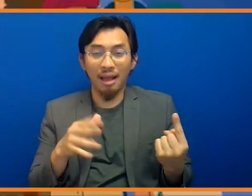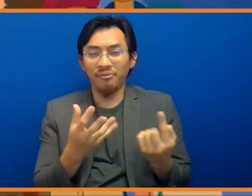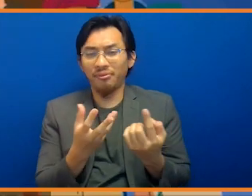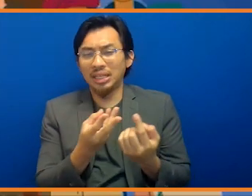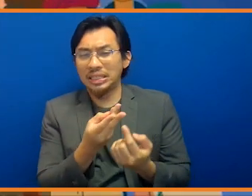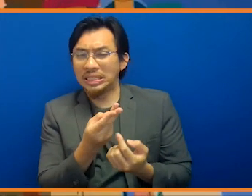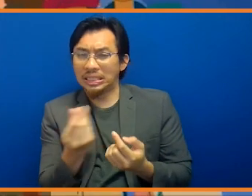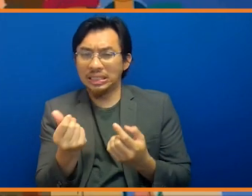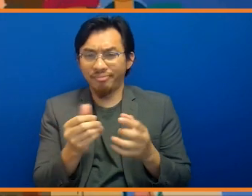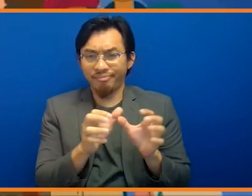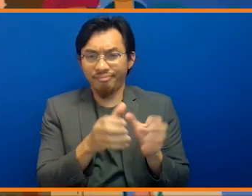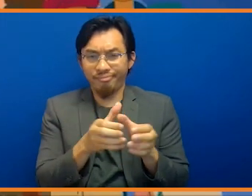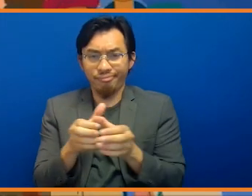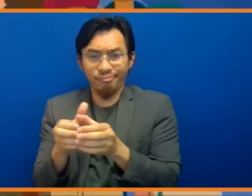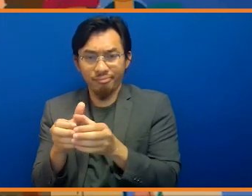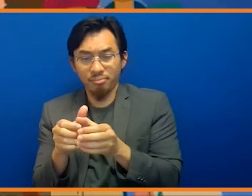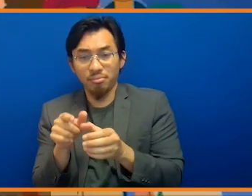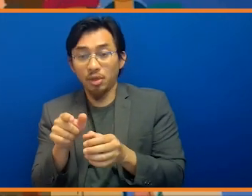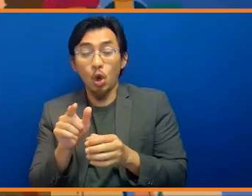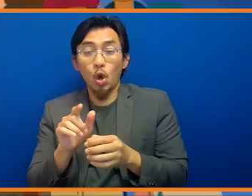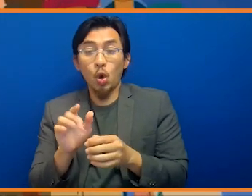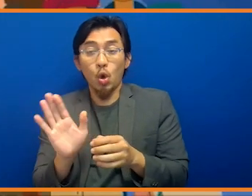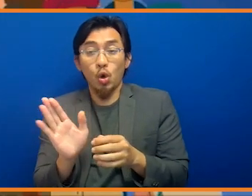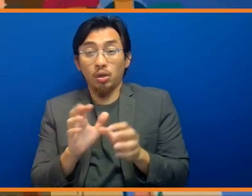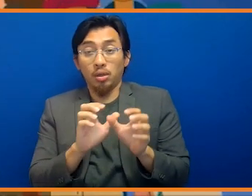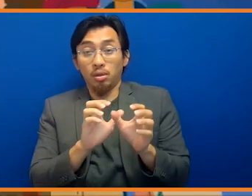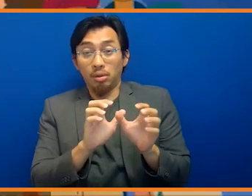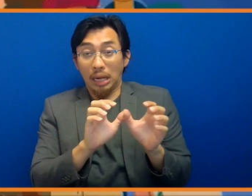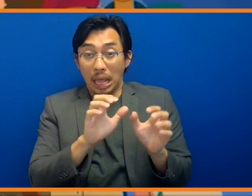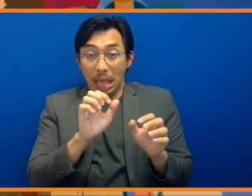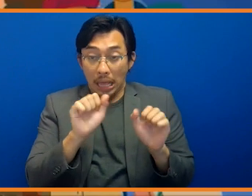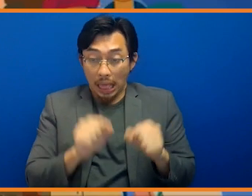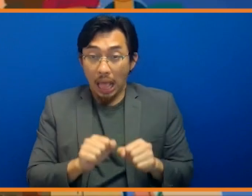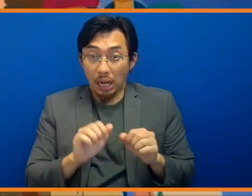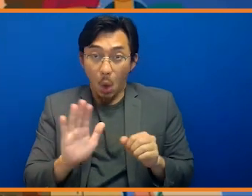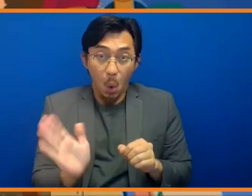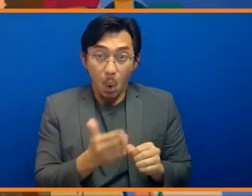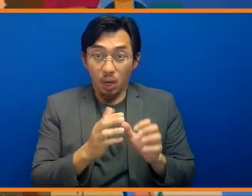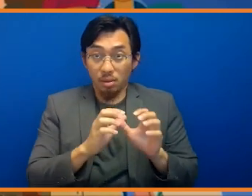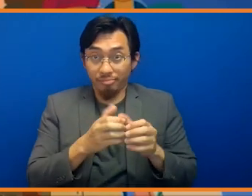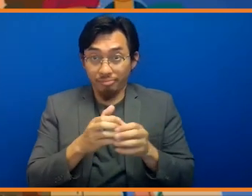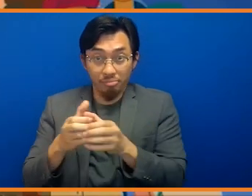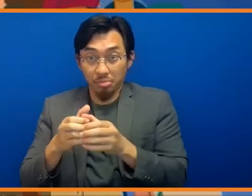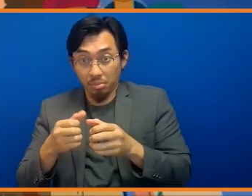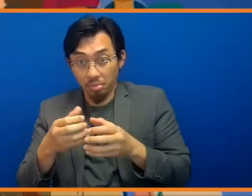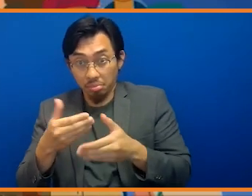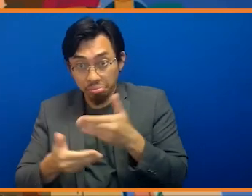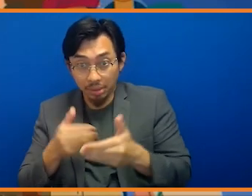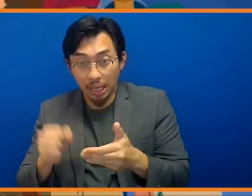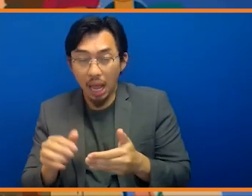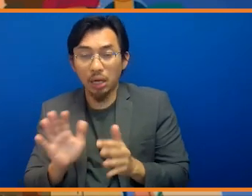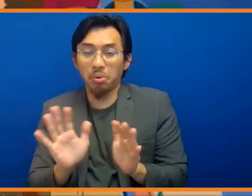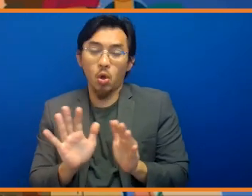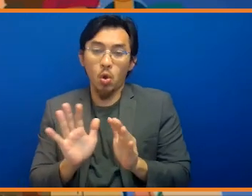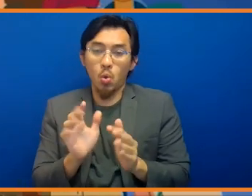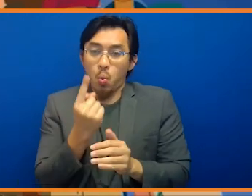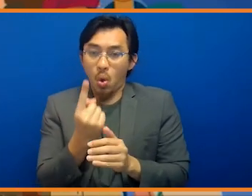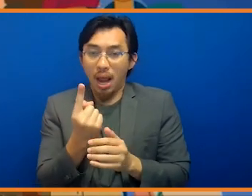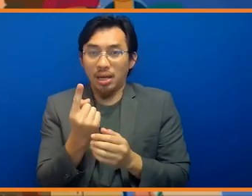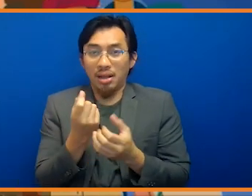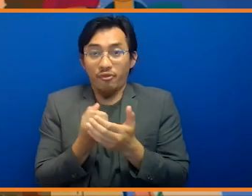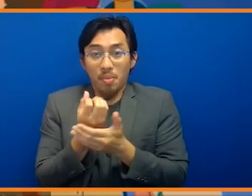several categories for that. So not all categories could be applied in within a single